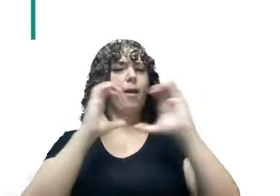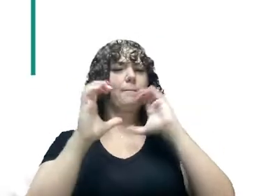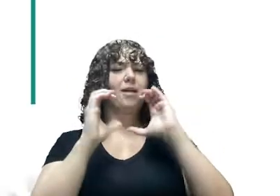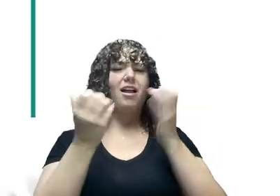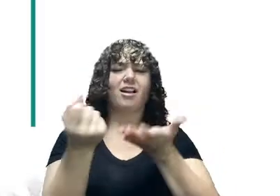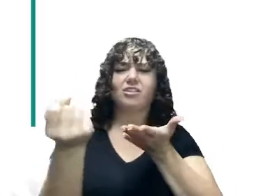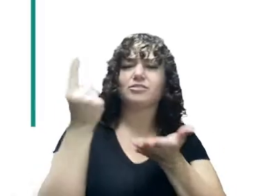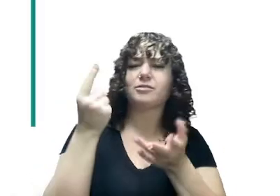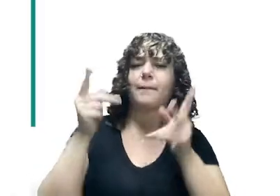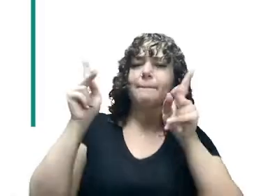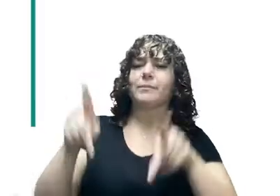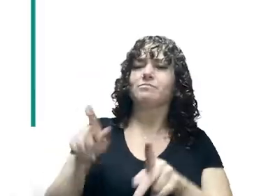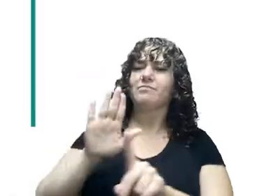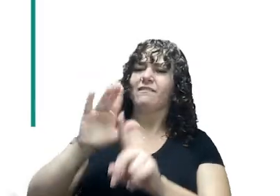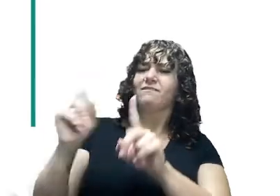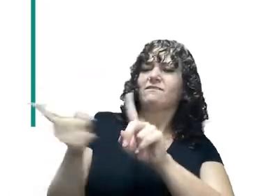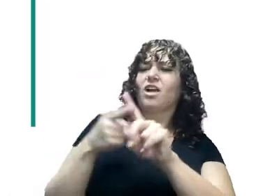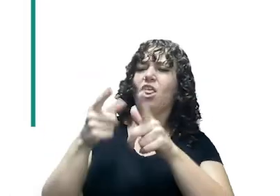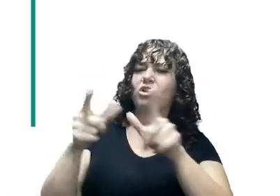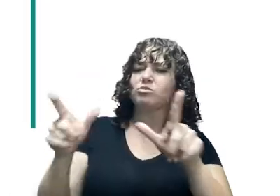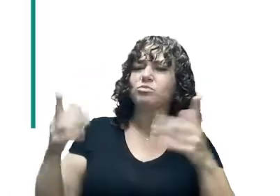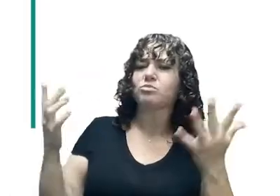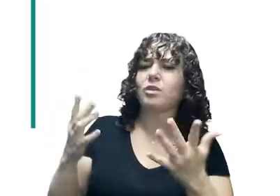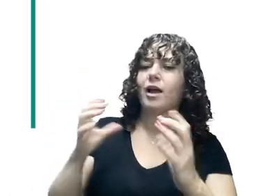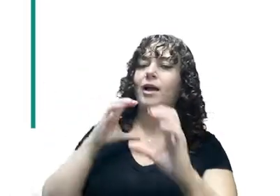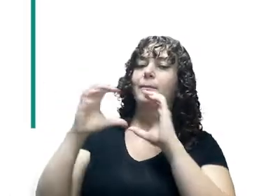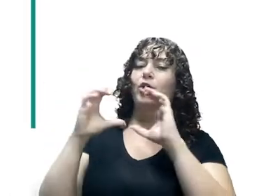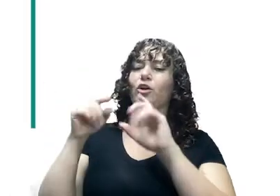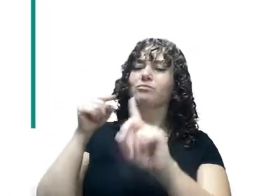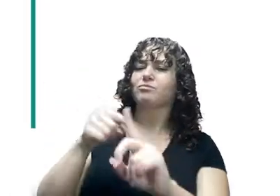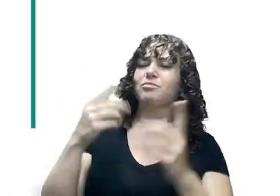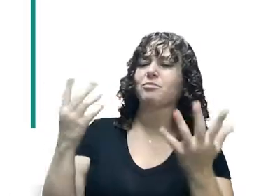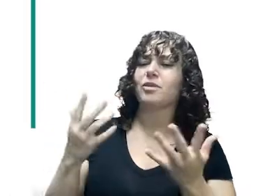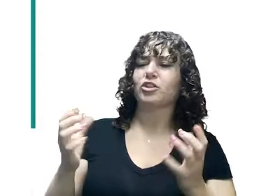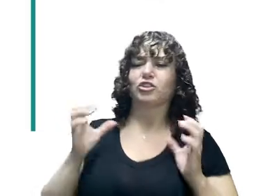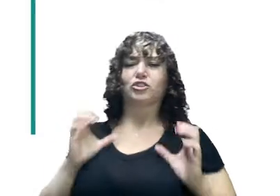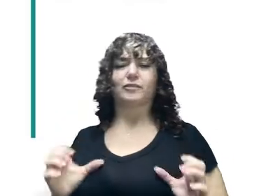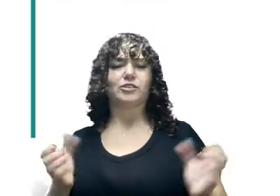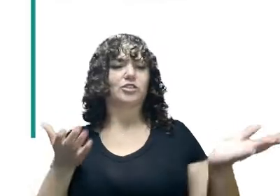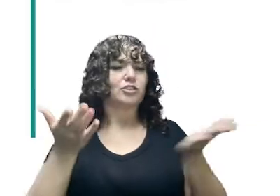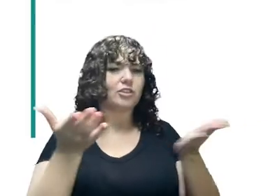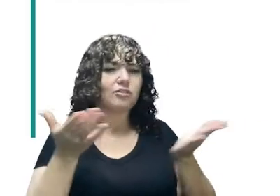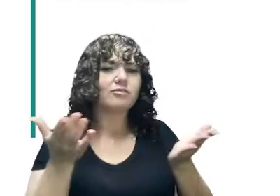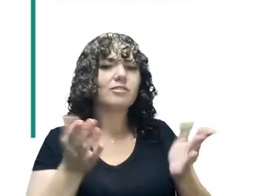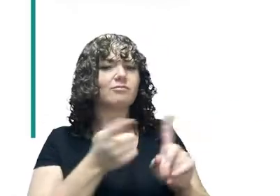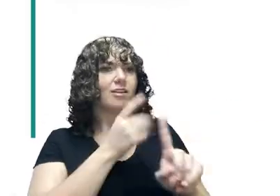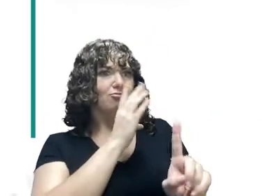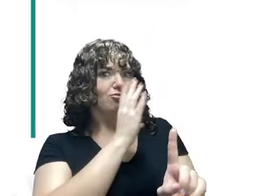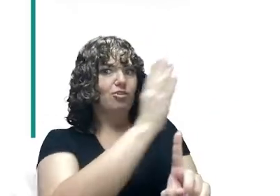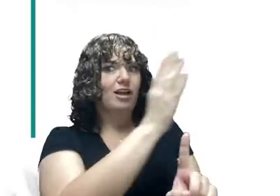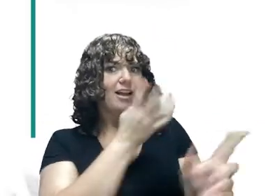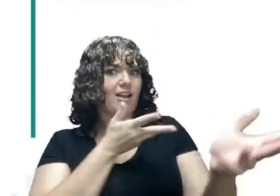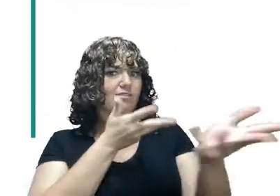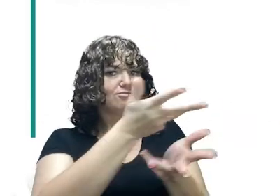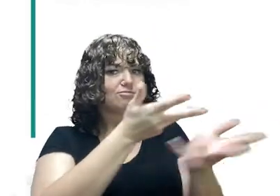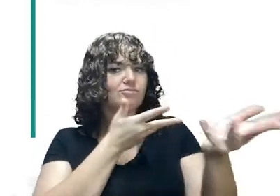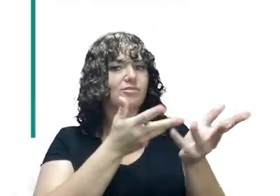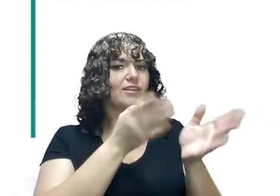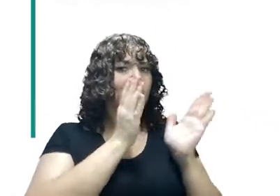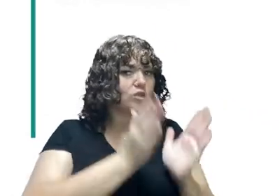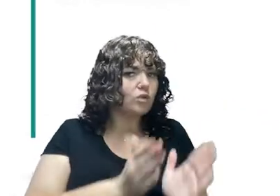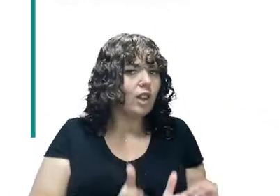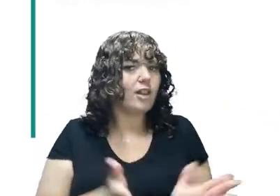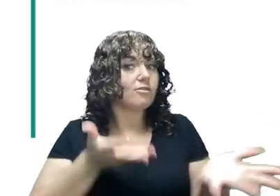with the understanding of person-first language. Communication when it comes to customer service from a direct point of contact